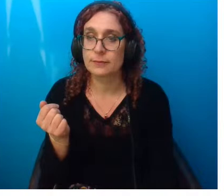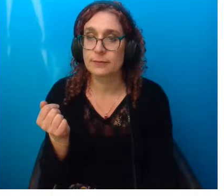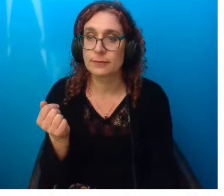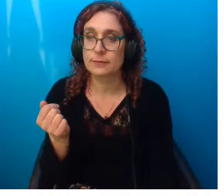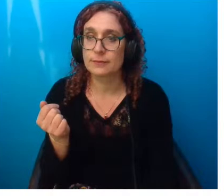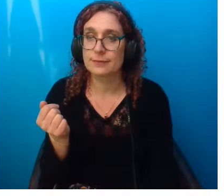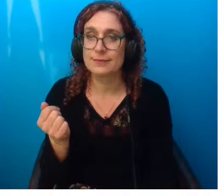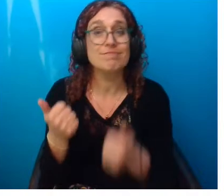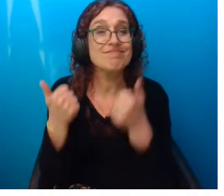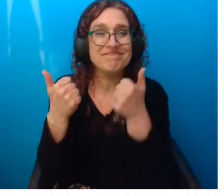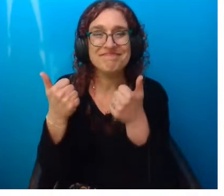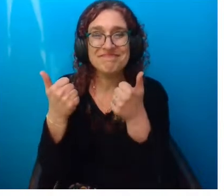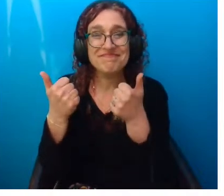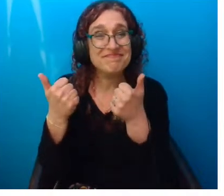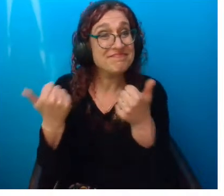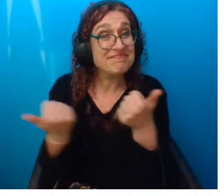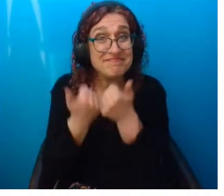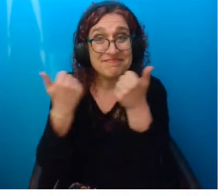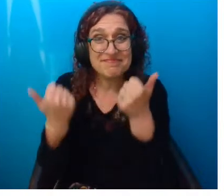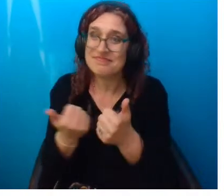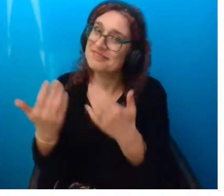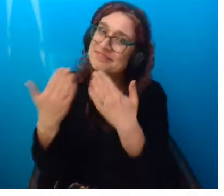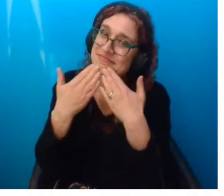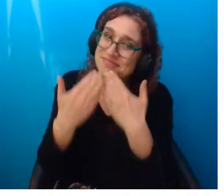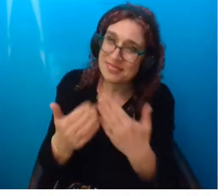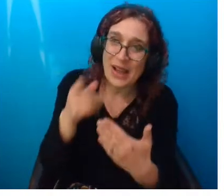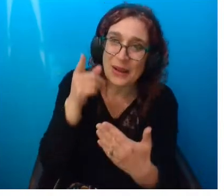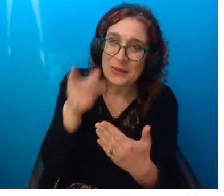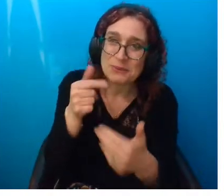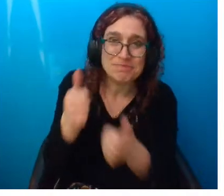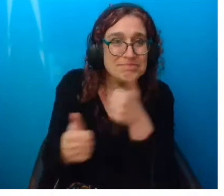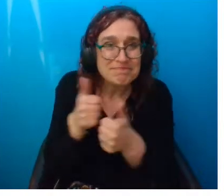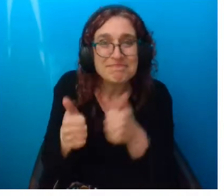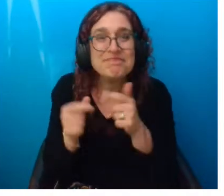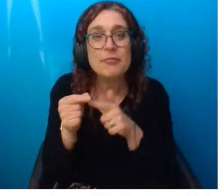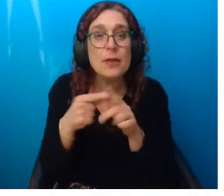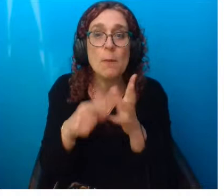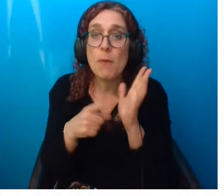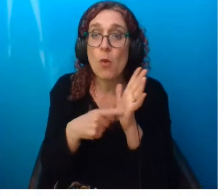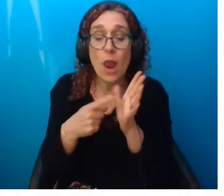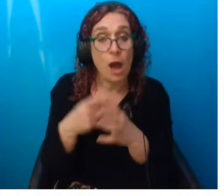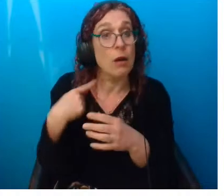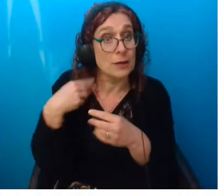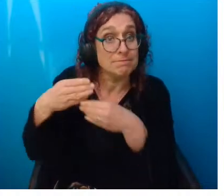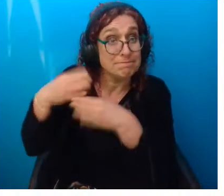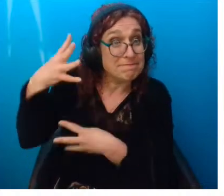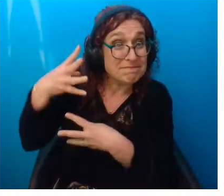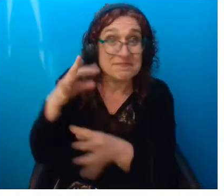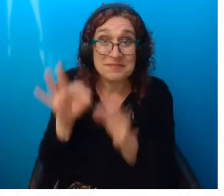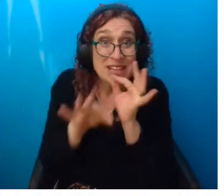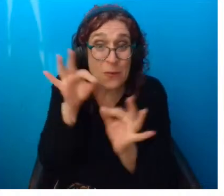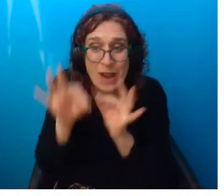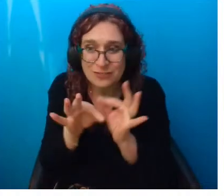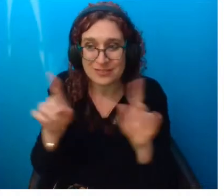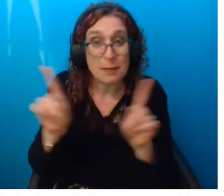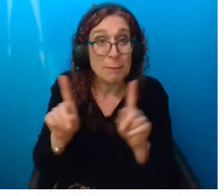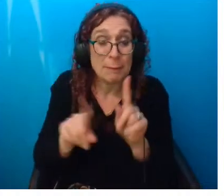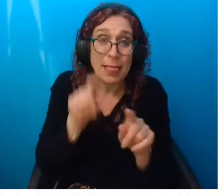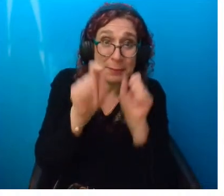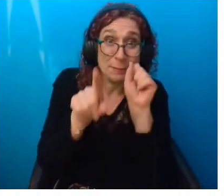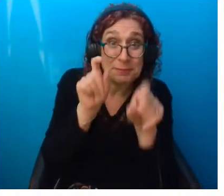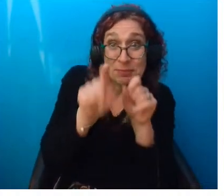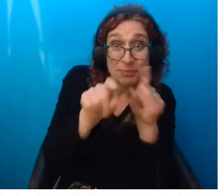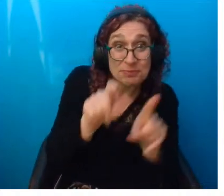Thank you very much, Dr. Paula Beattie. Now we've got some questions for you that our audience have posed. Yep.